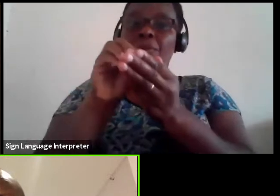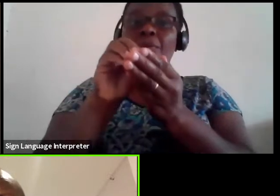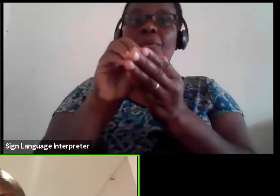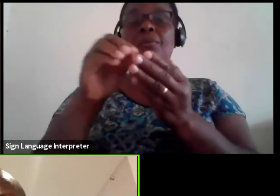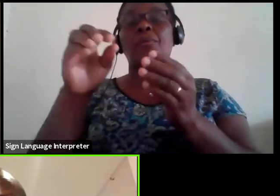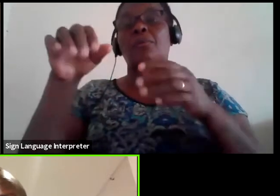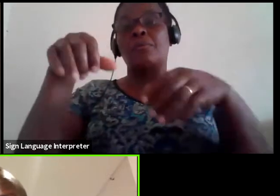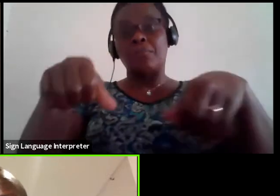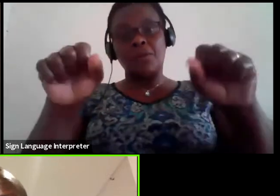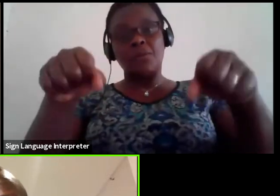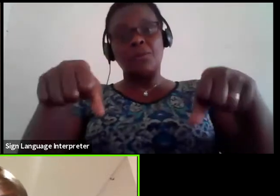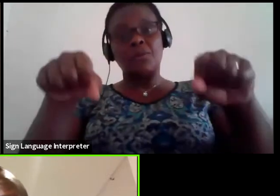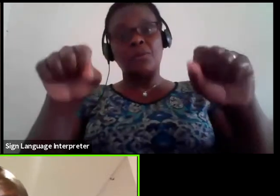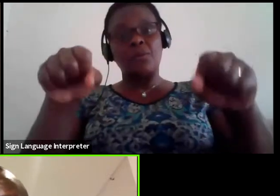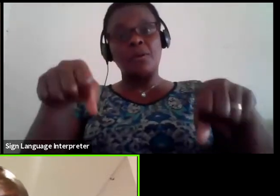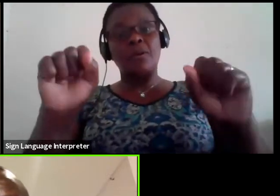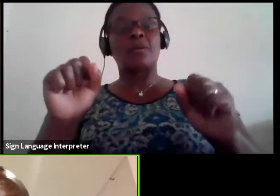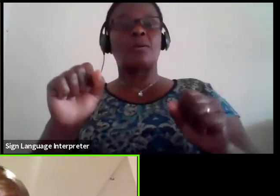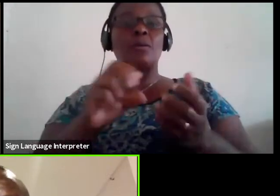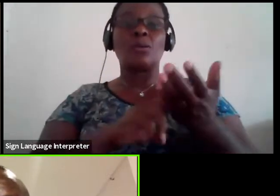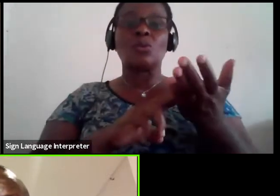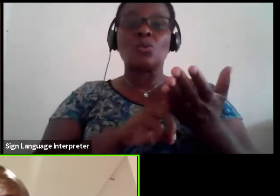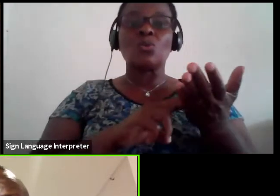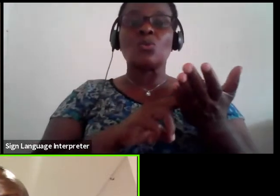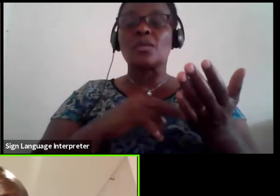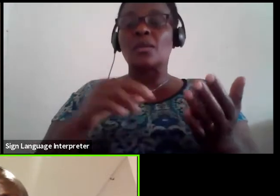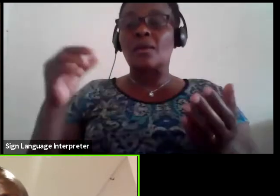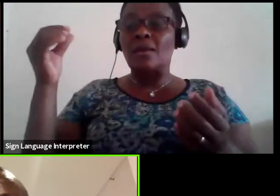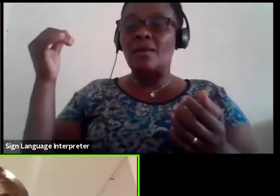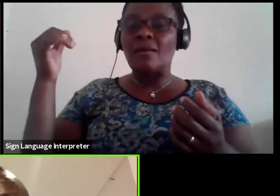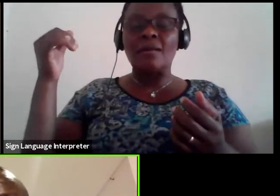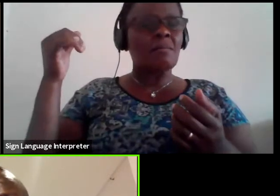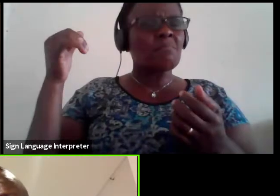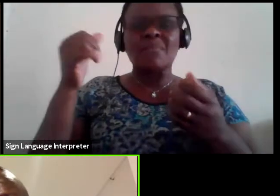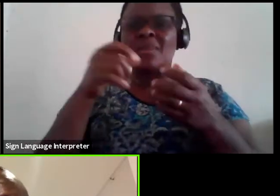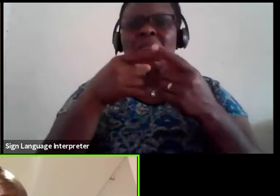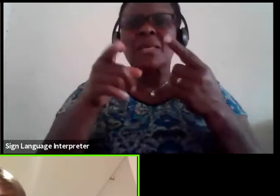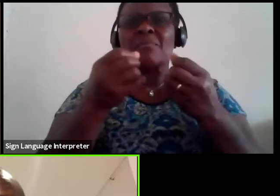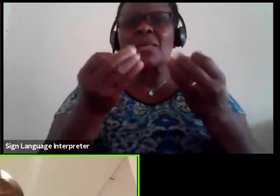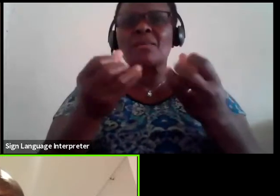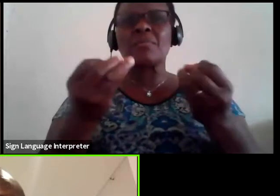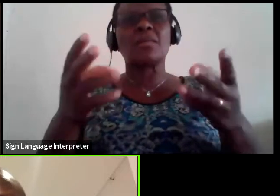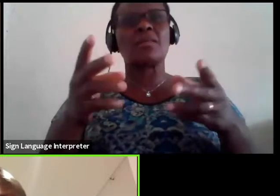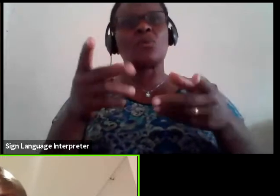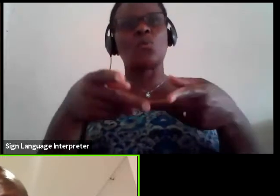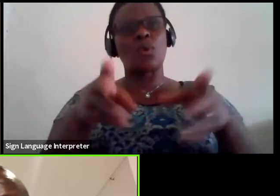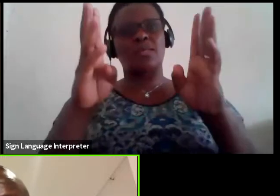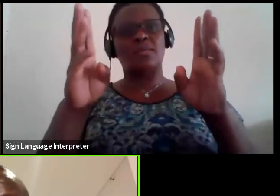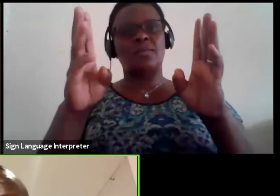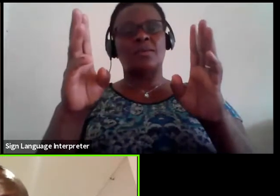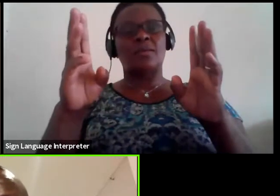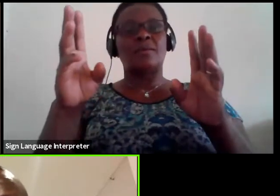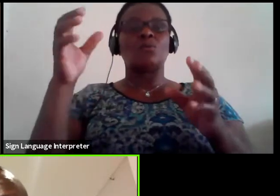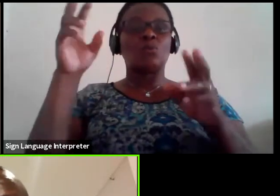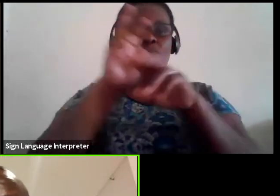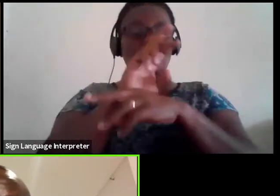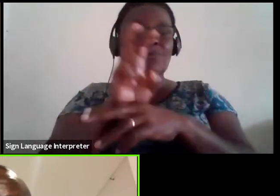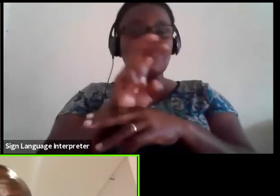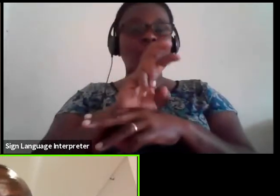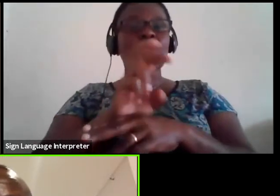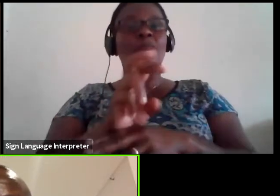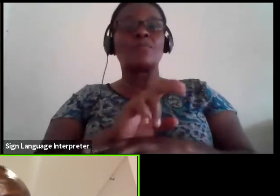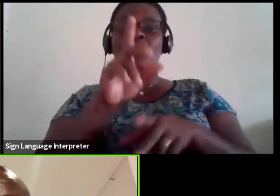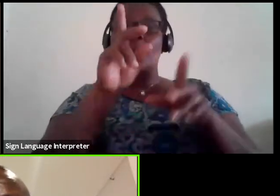to surveil people's homes from an aerial perspective. They confiscate gadgets and insert tracking devices inside